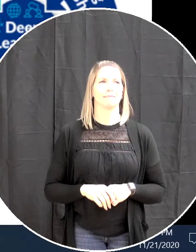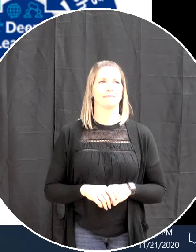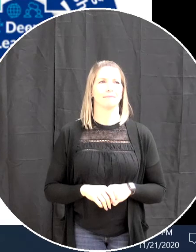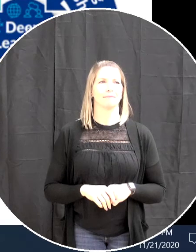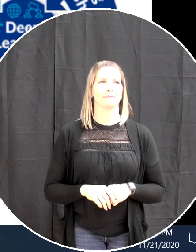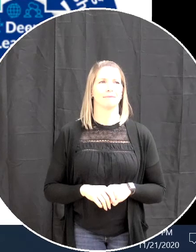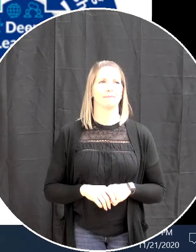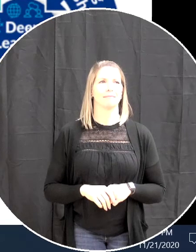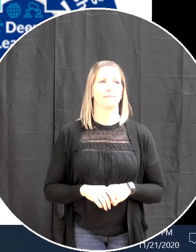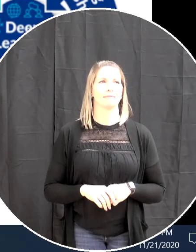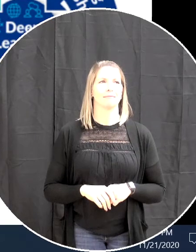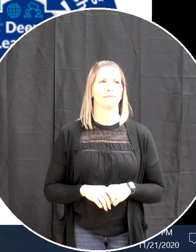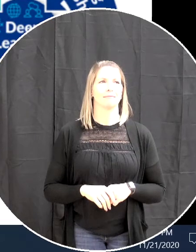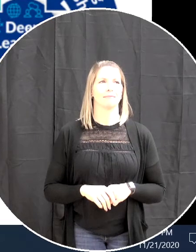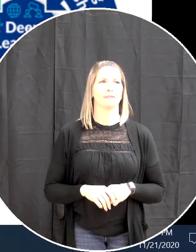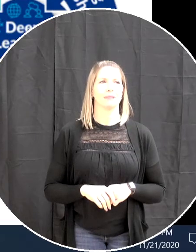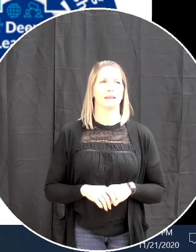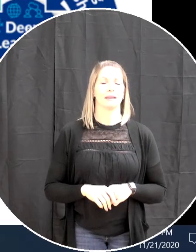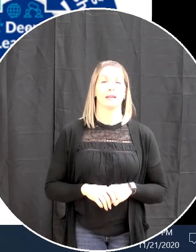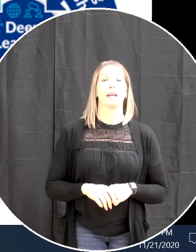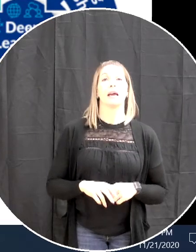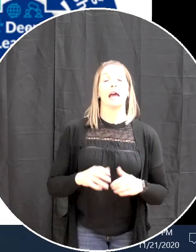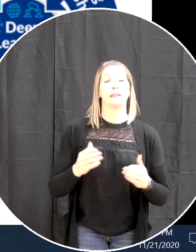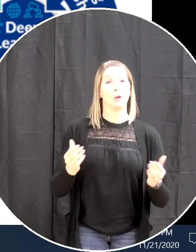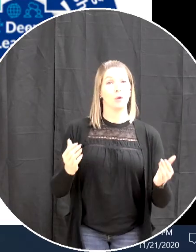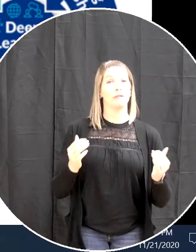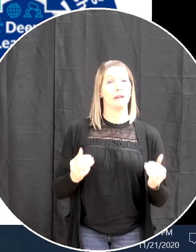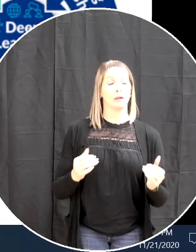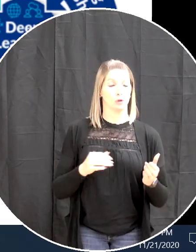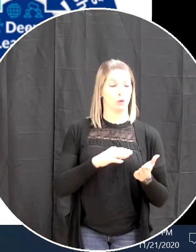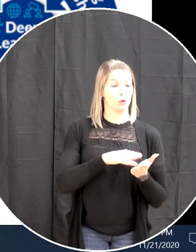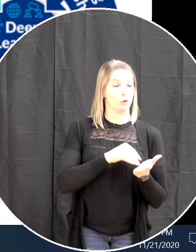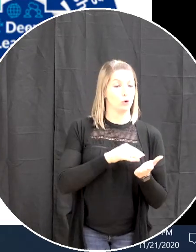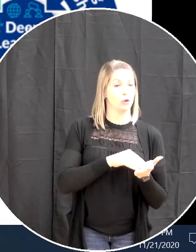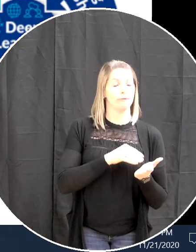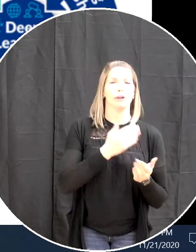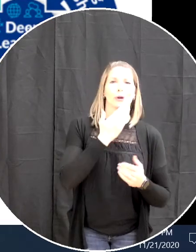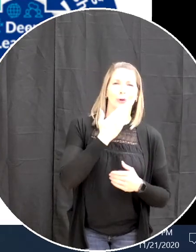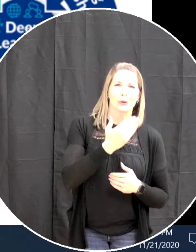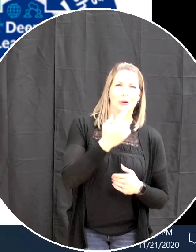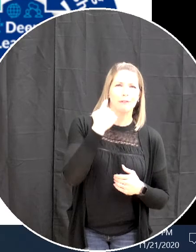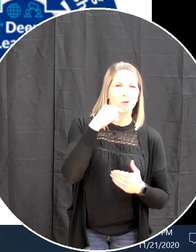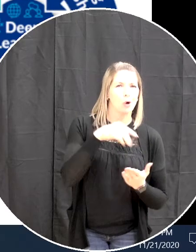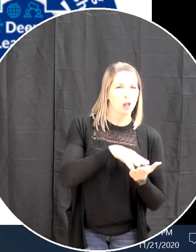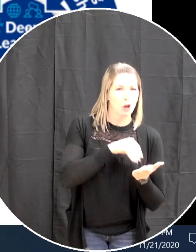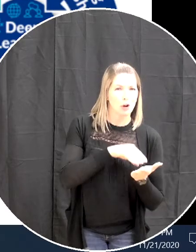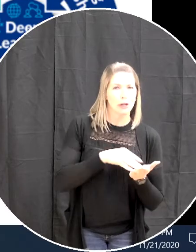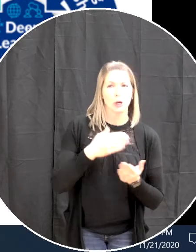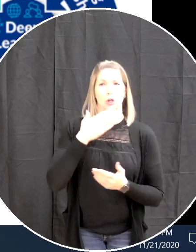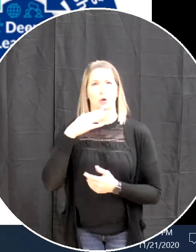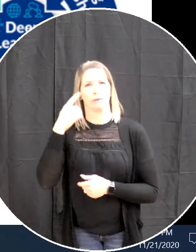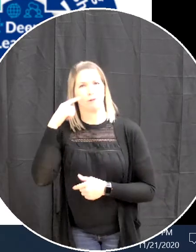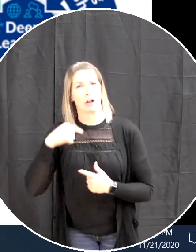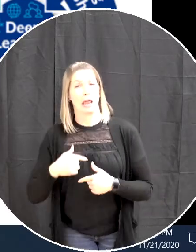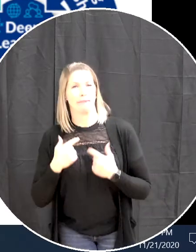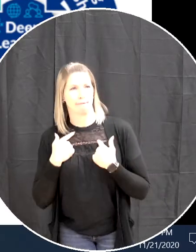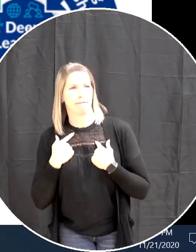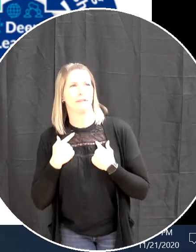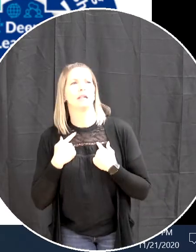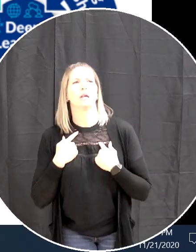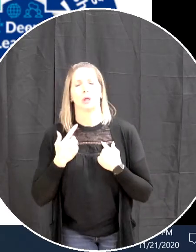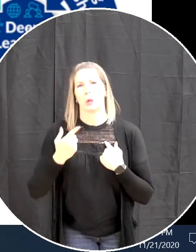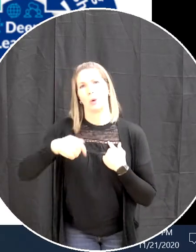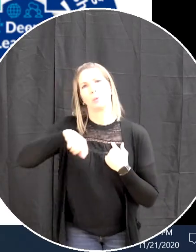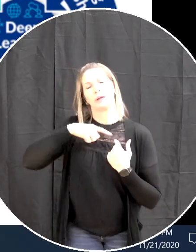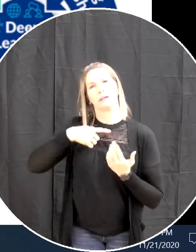Which bleeds into good at learning, good at life. We've been talking about this for some time and the evolution of this. It's our